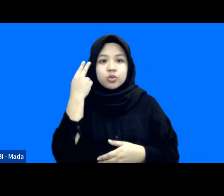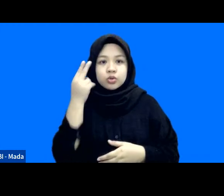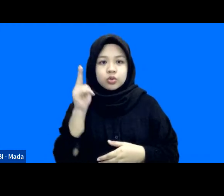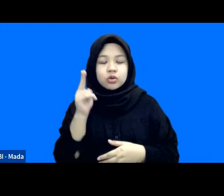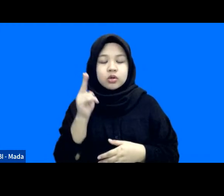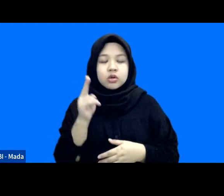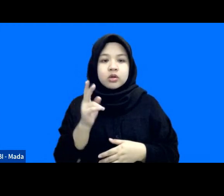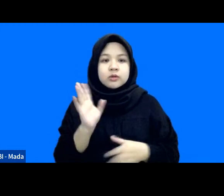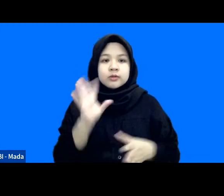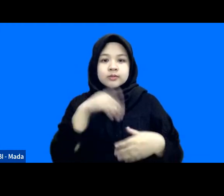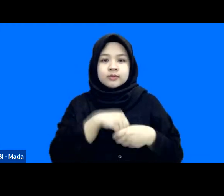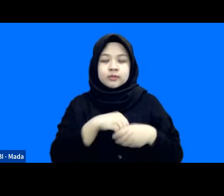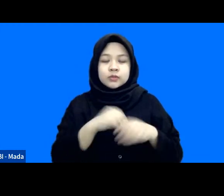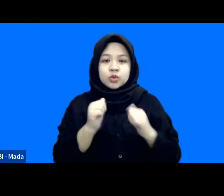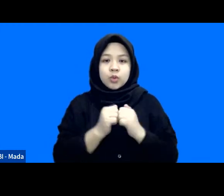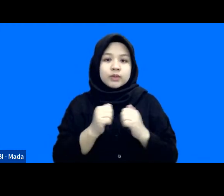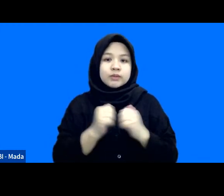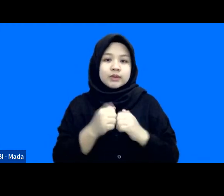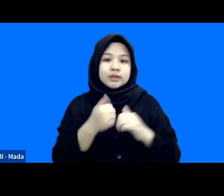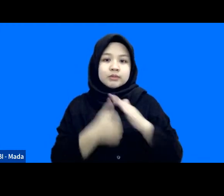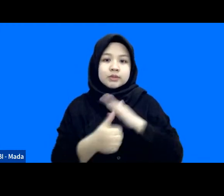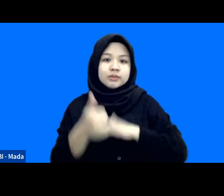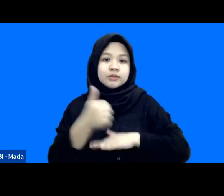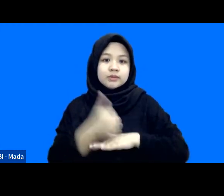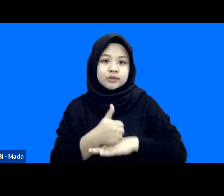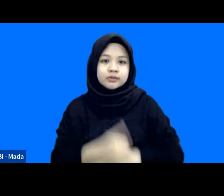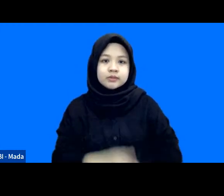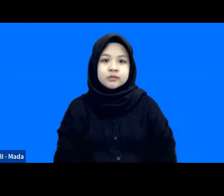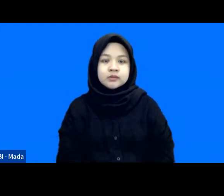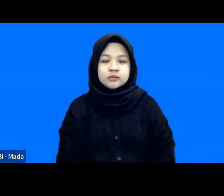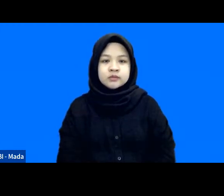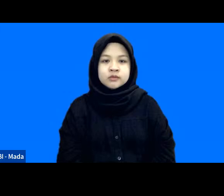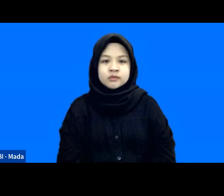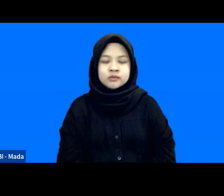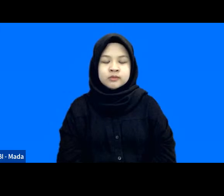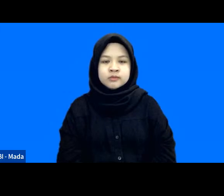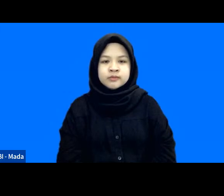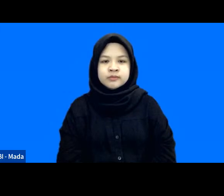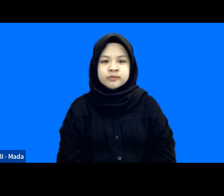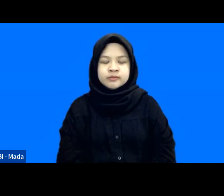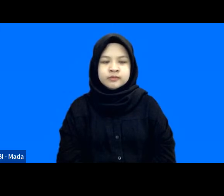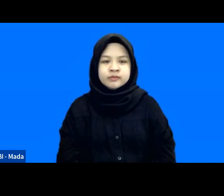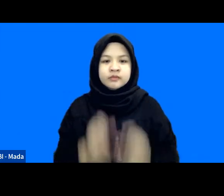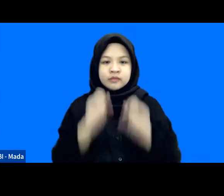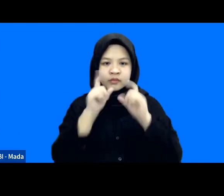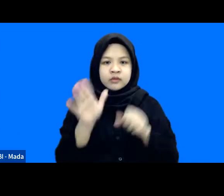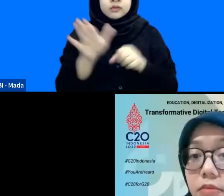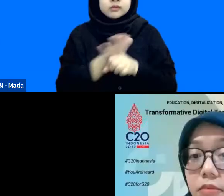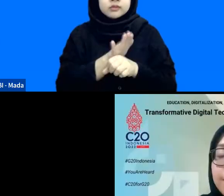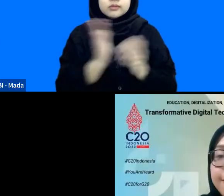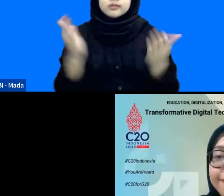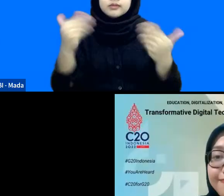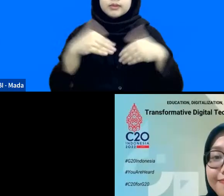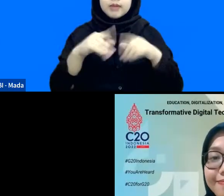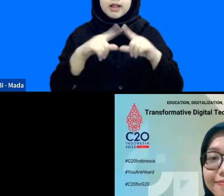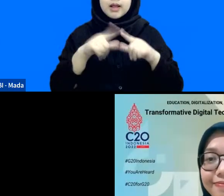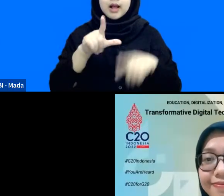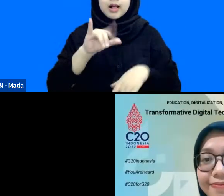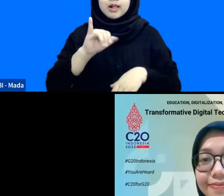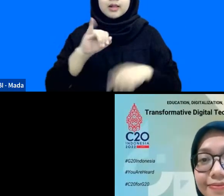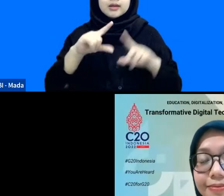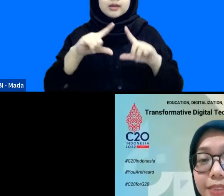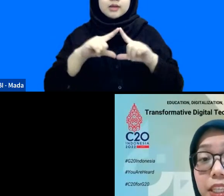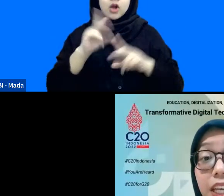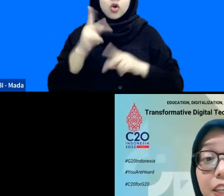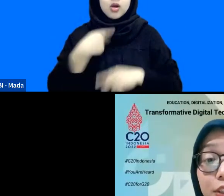there, and giving back the floor to you, Alia, if there is any additional questions or closing of the sessions.